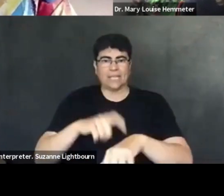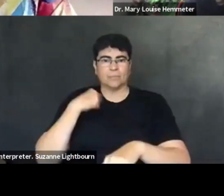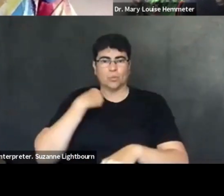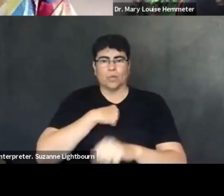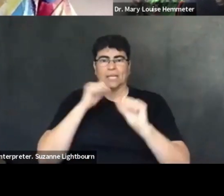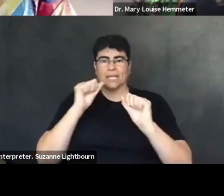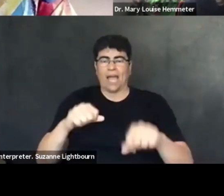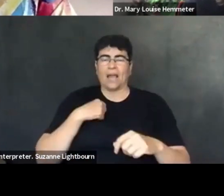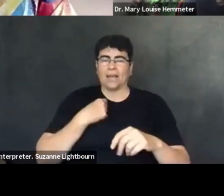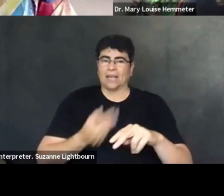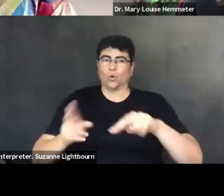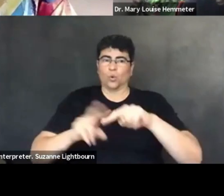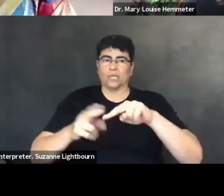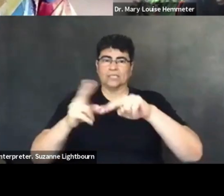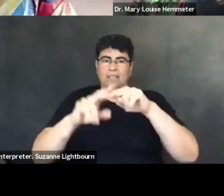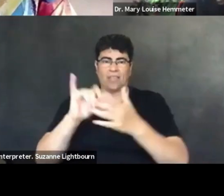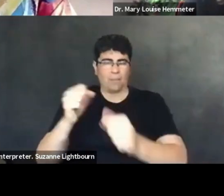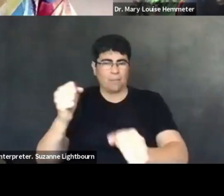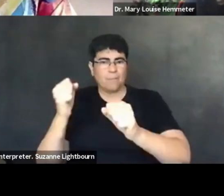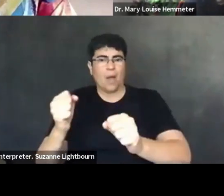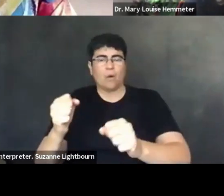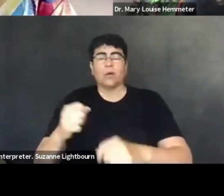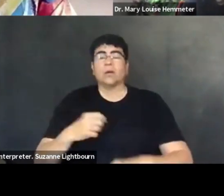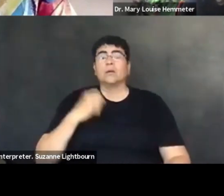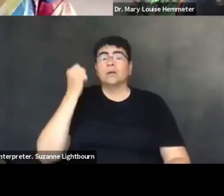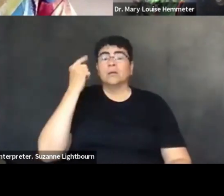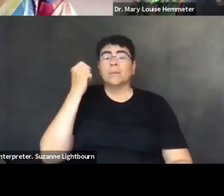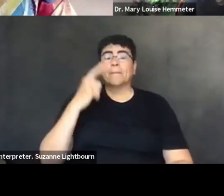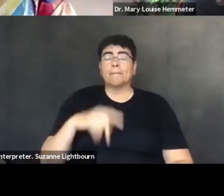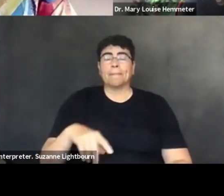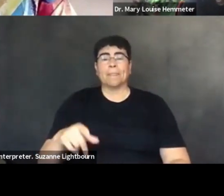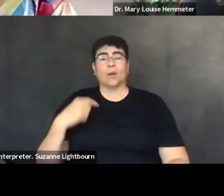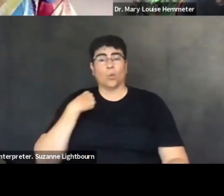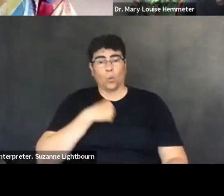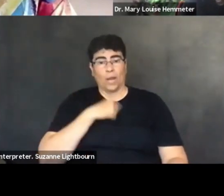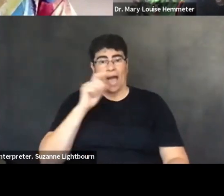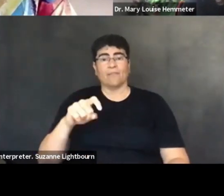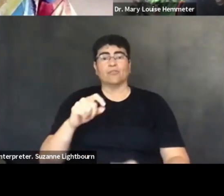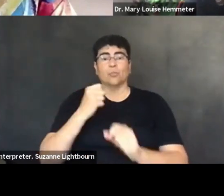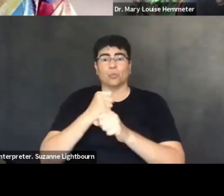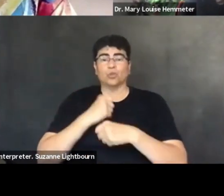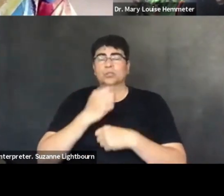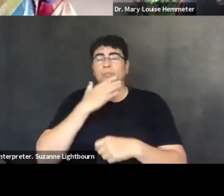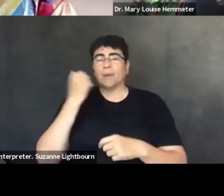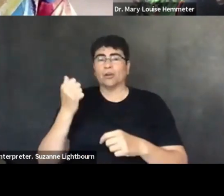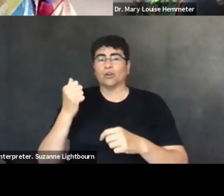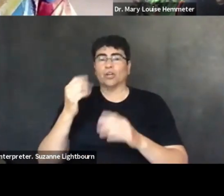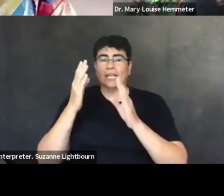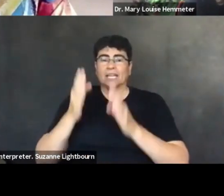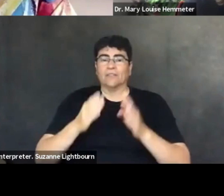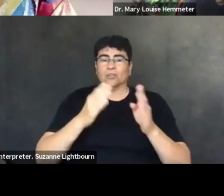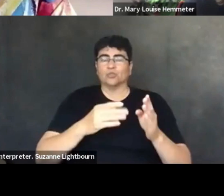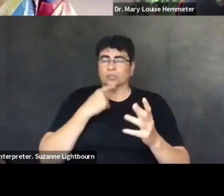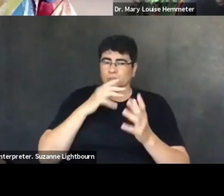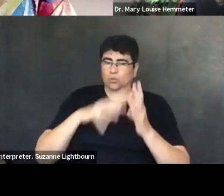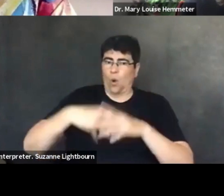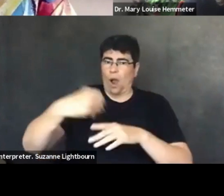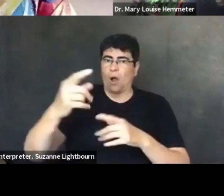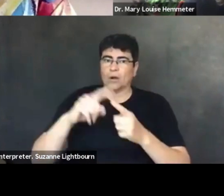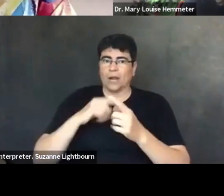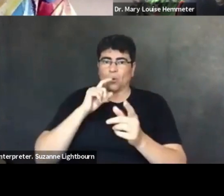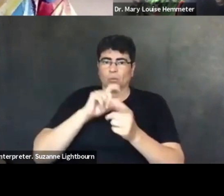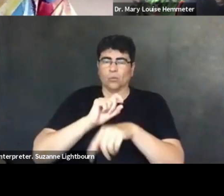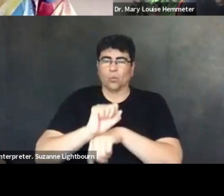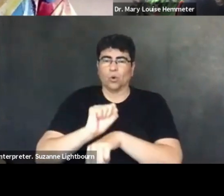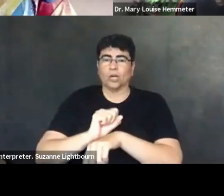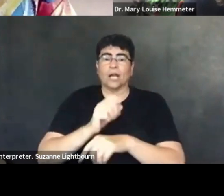that wattage. Now, as a dean, sir, we have to produce better individuals who can go out in that workforce. As researchers, we